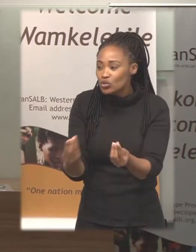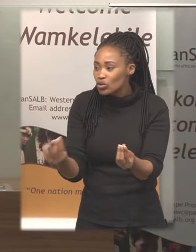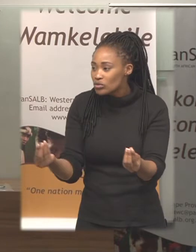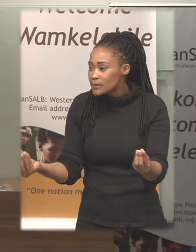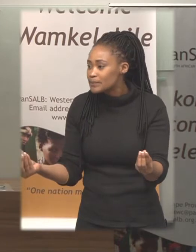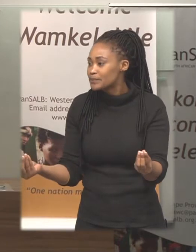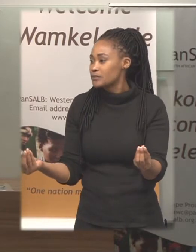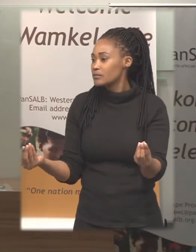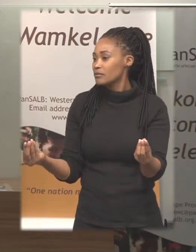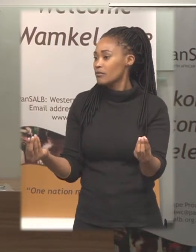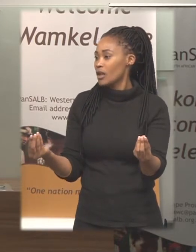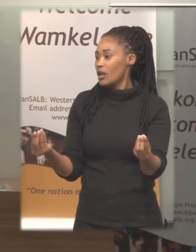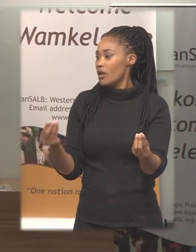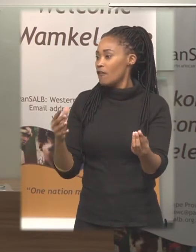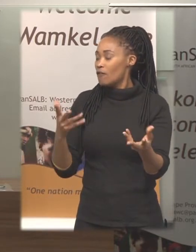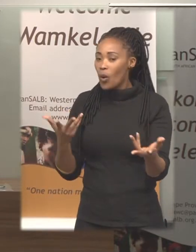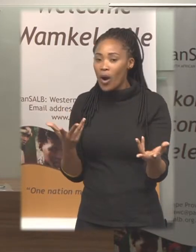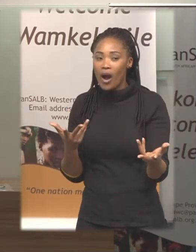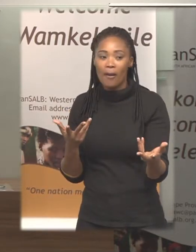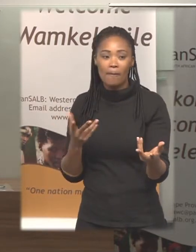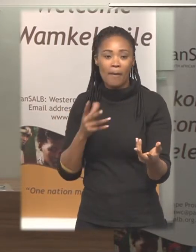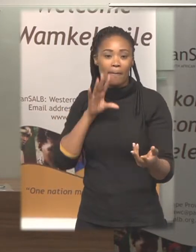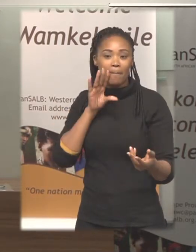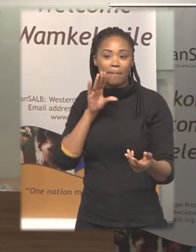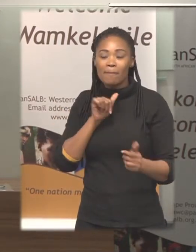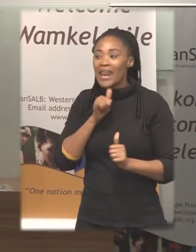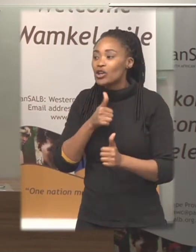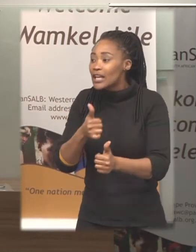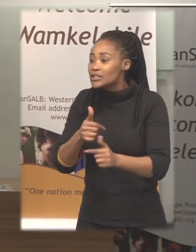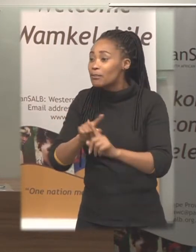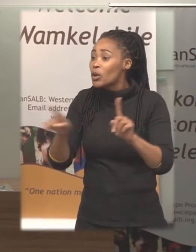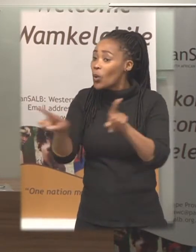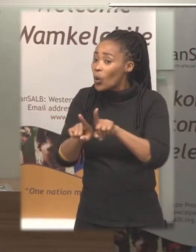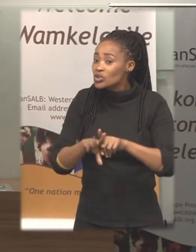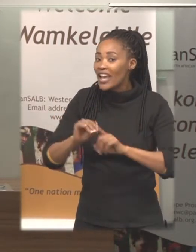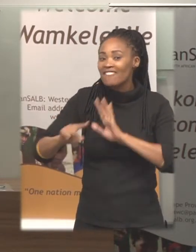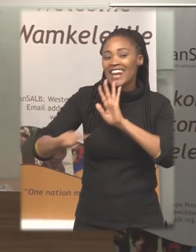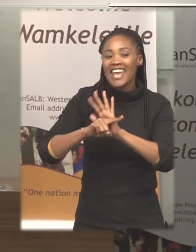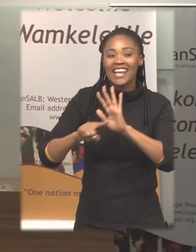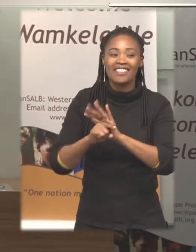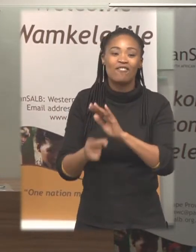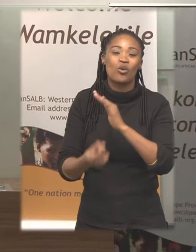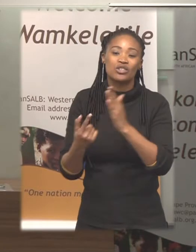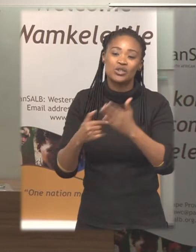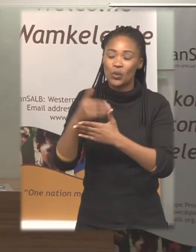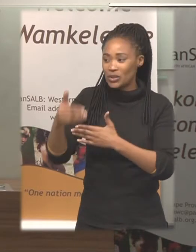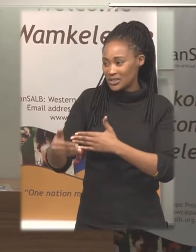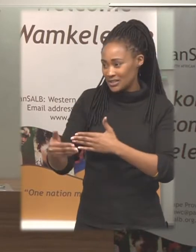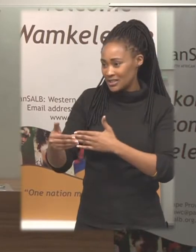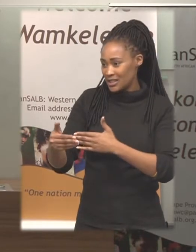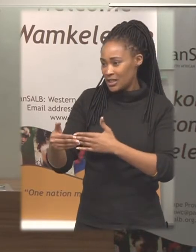them into a particular kind of pronunciation. It also has negative consequences for pedagogy, because in fact